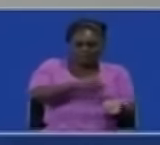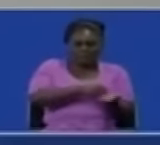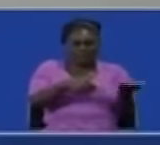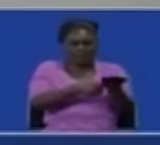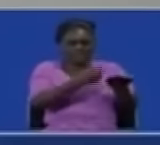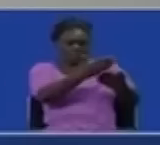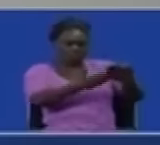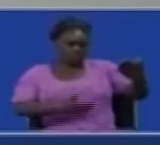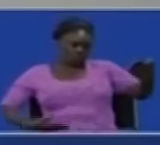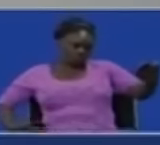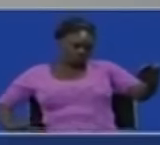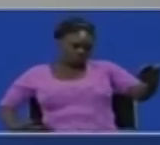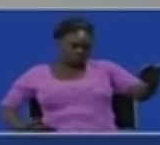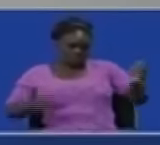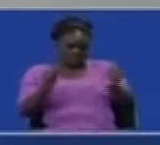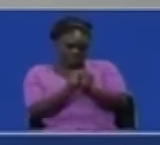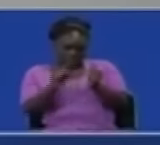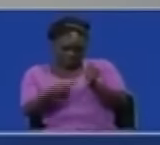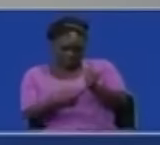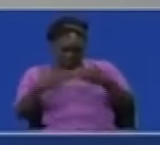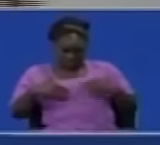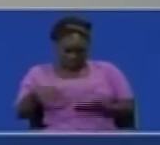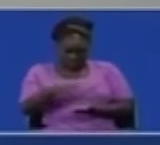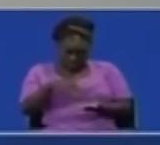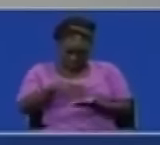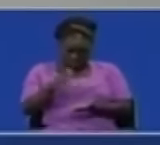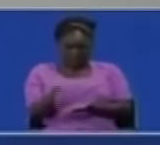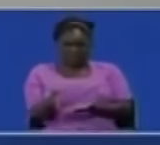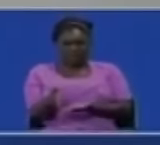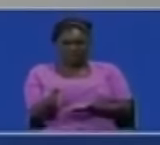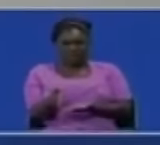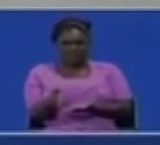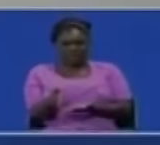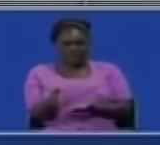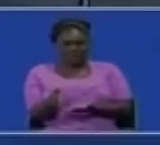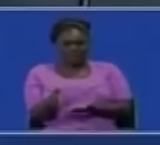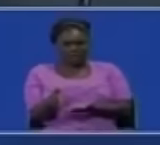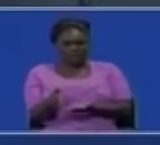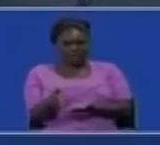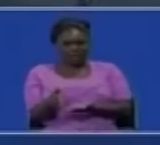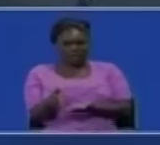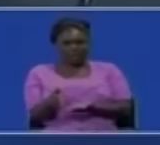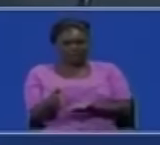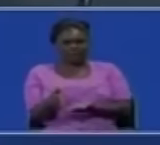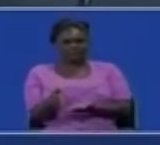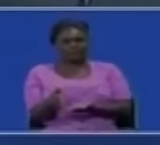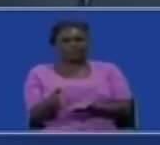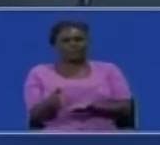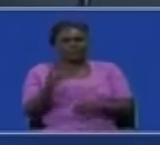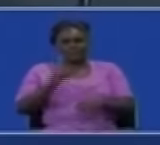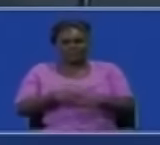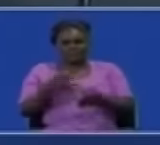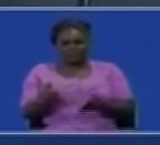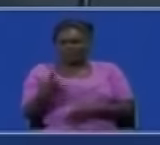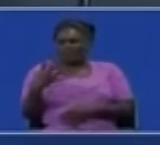names, maybe. You are 10,000 people in that polling station. Yeah, and for this instance, it'll be 500 per polling station. Yeah, yes? Time there'll